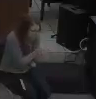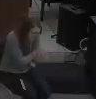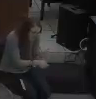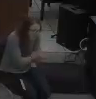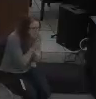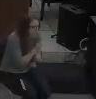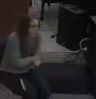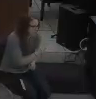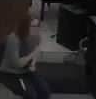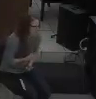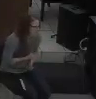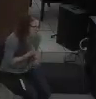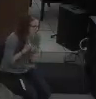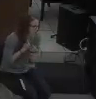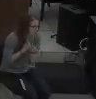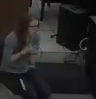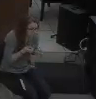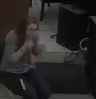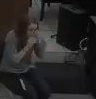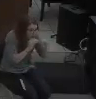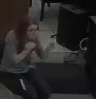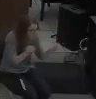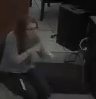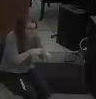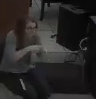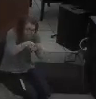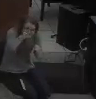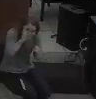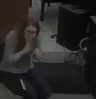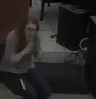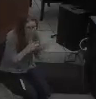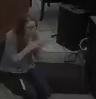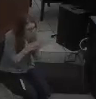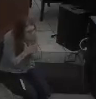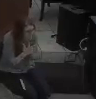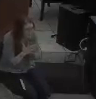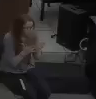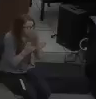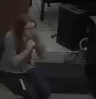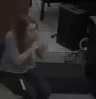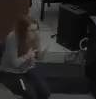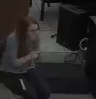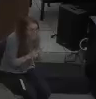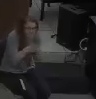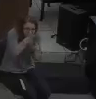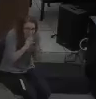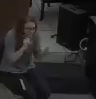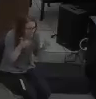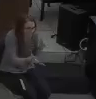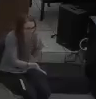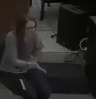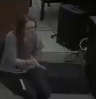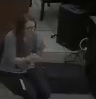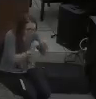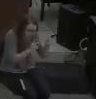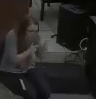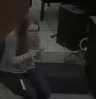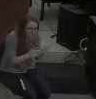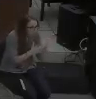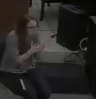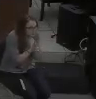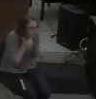our lives. There's no time God is not, Jesus is not, no place God or Jesus or the Holy Spirit are